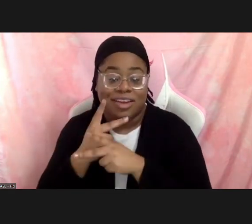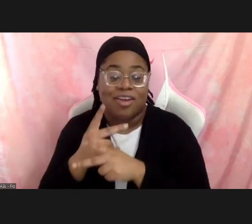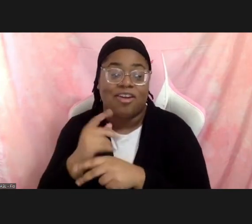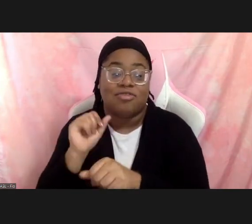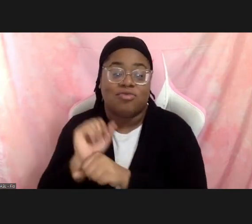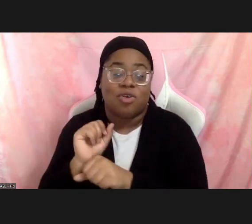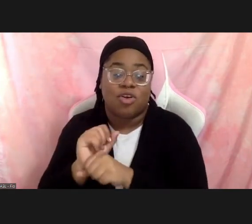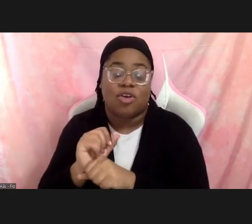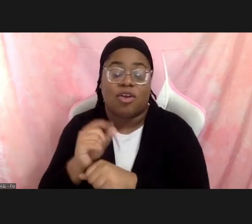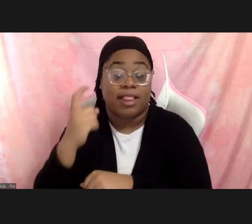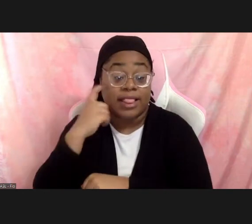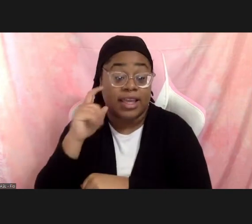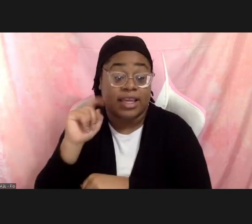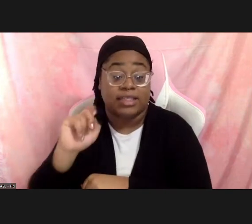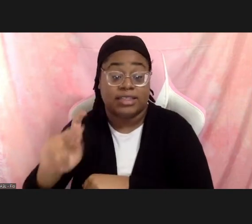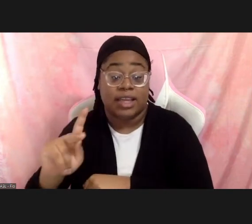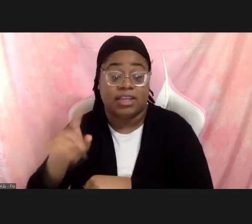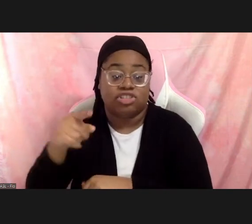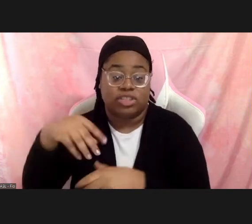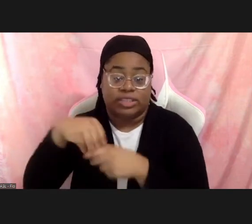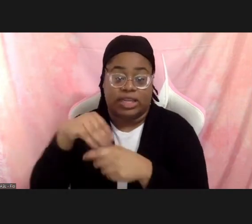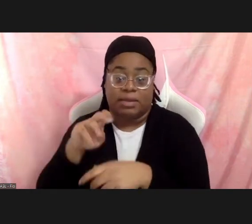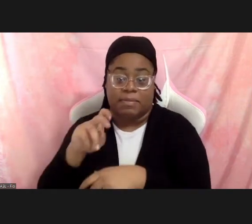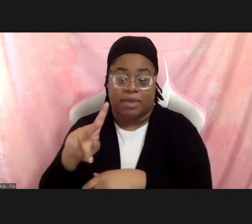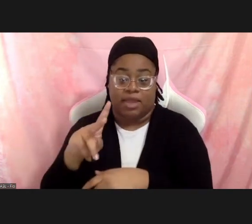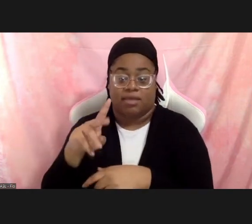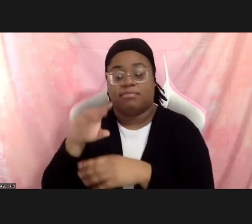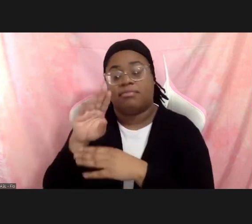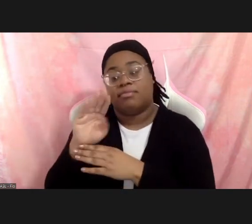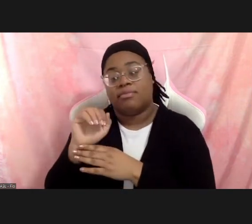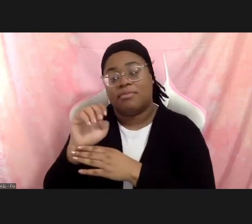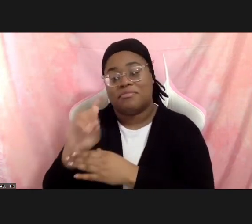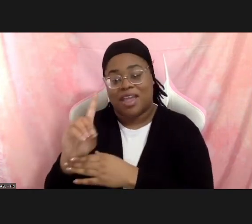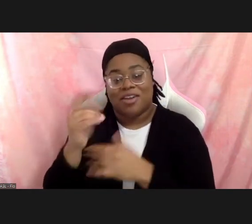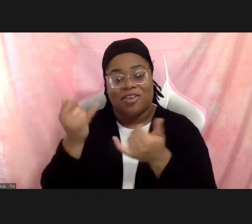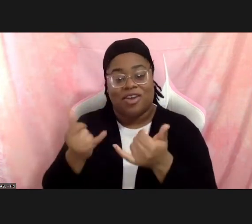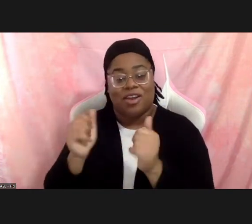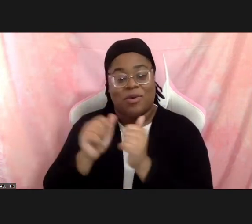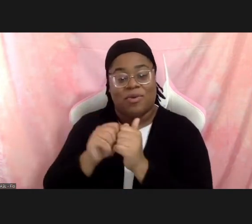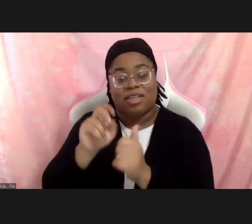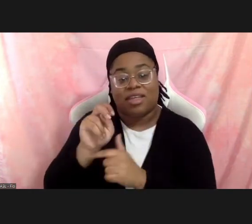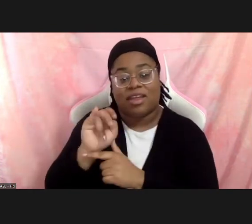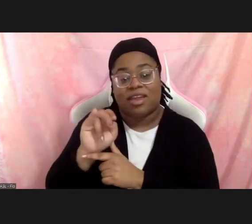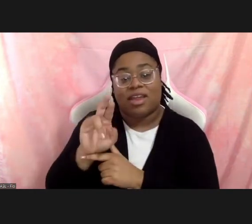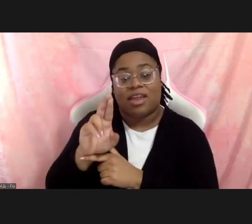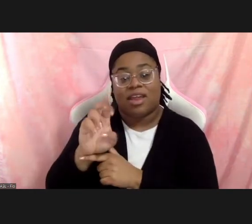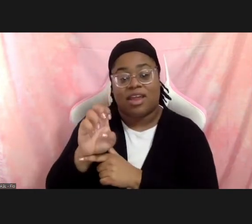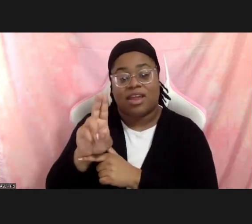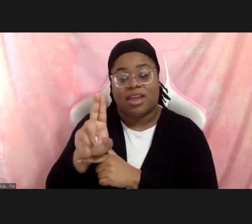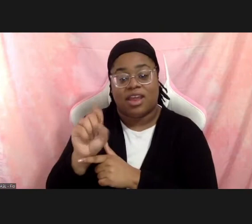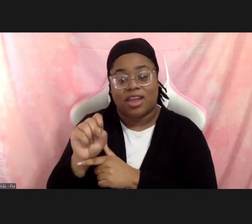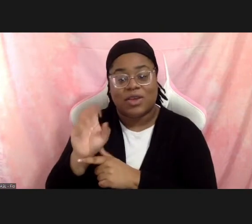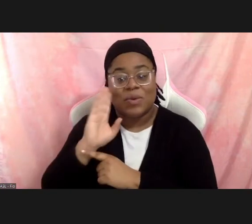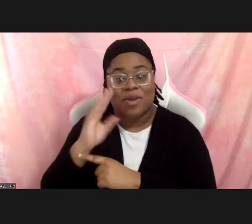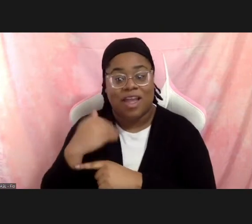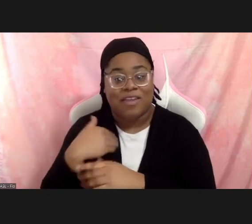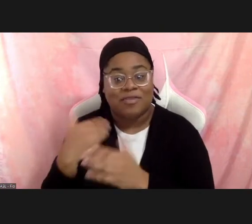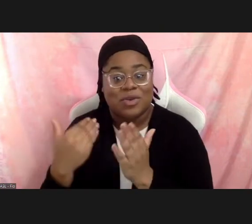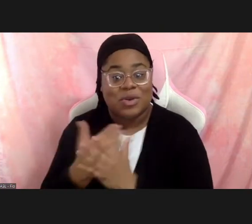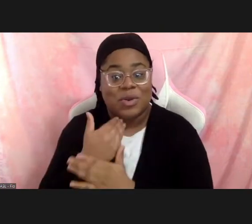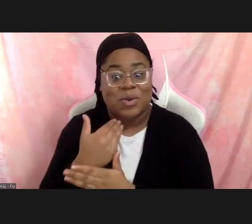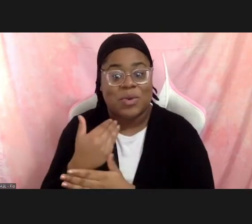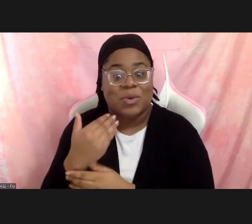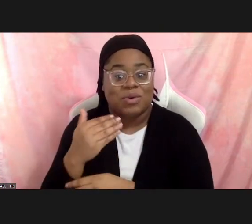Reyes with H. Anton Real. And together they will soon release a new album. Let me see if I can get this name right.